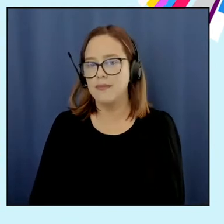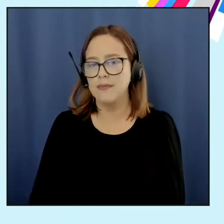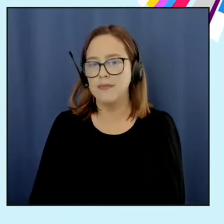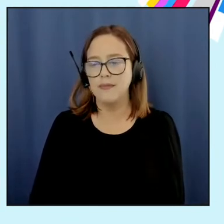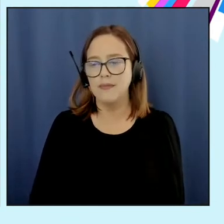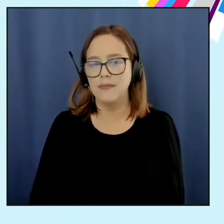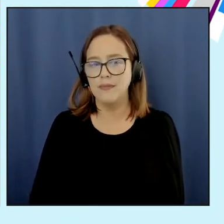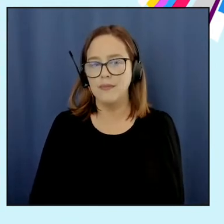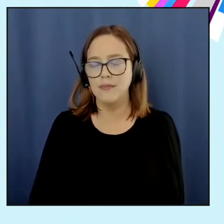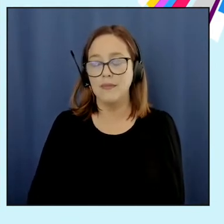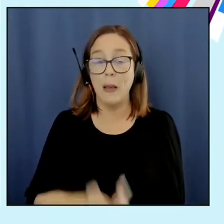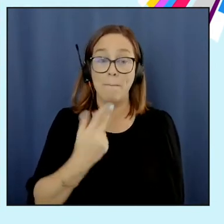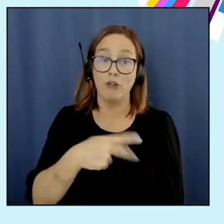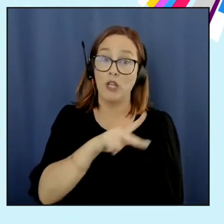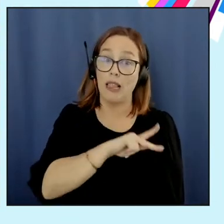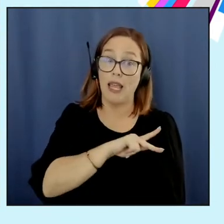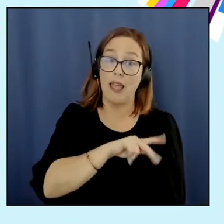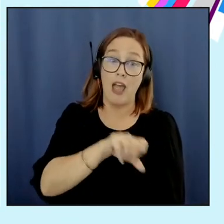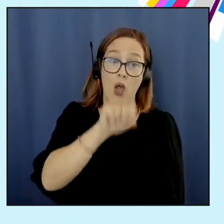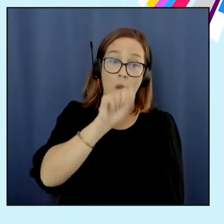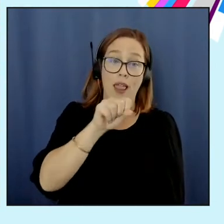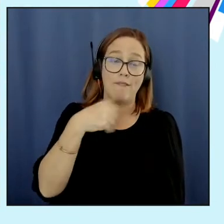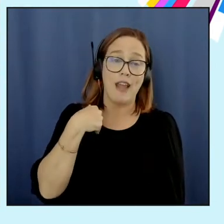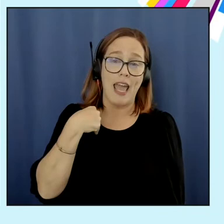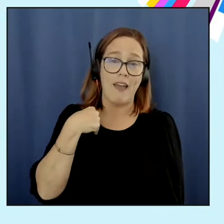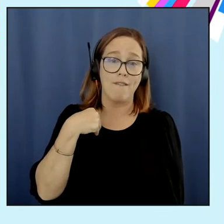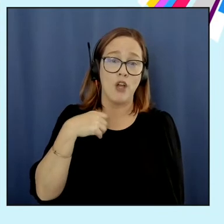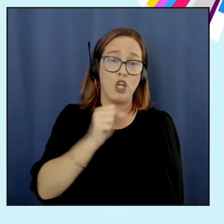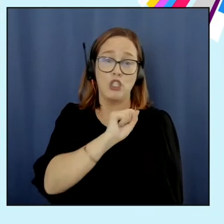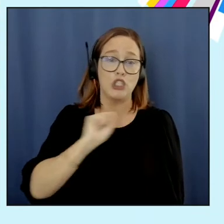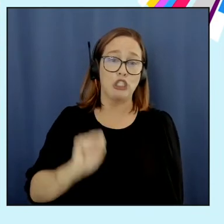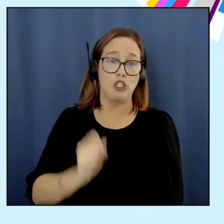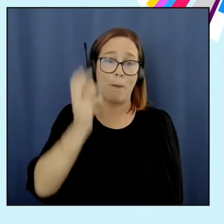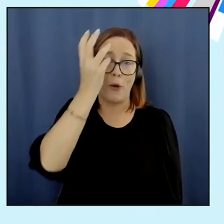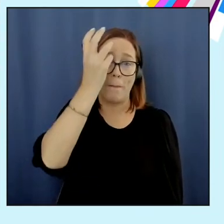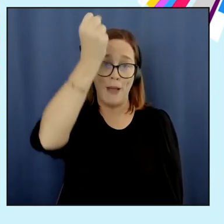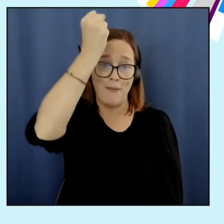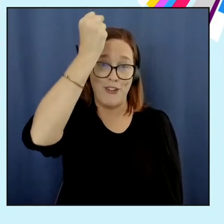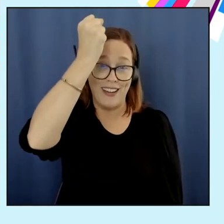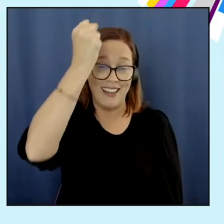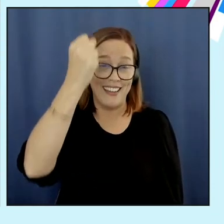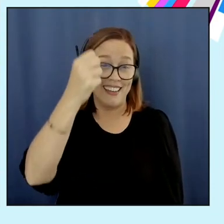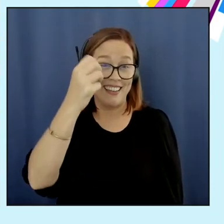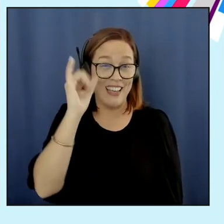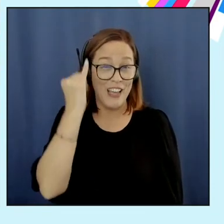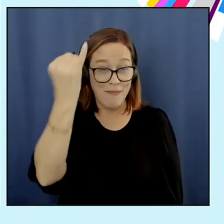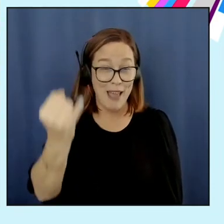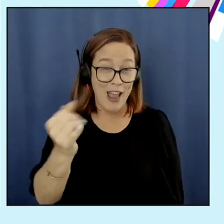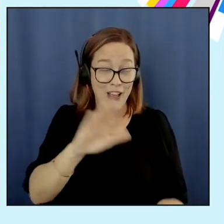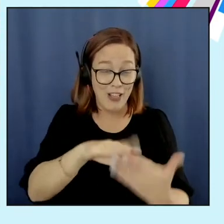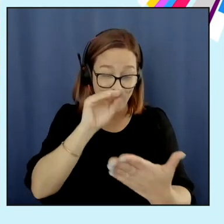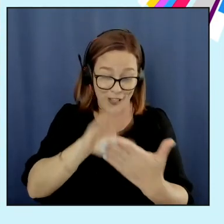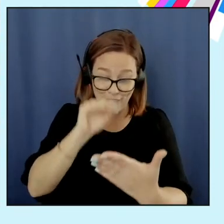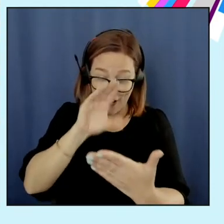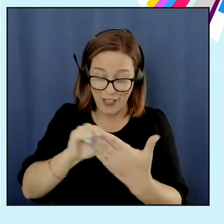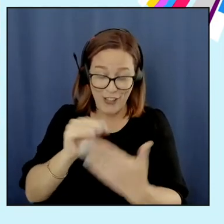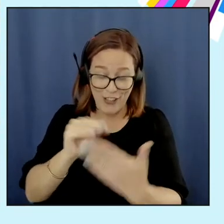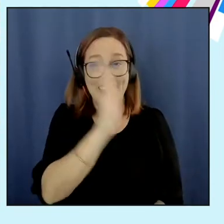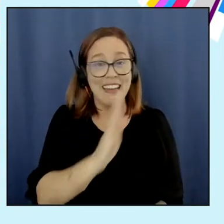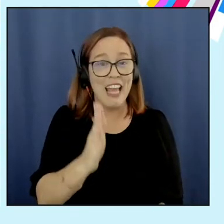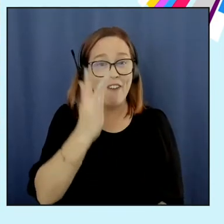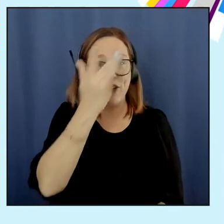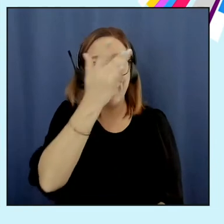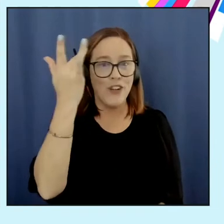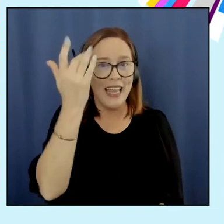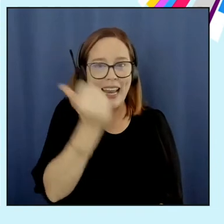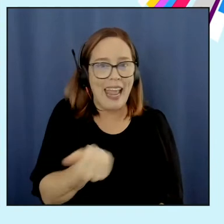Personally, would love to have a super memory. Imagine being able to learn and never forget everything I ever saw